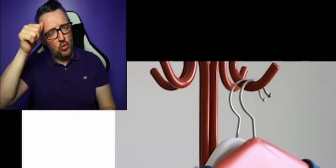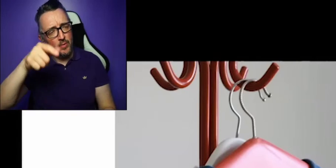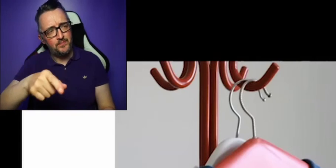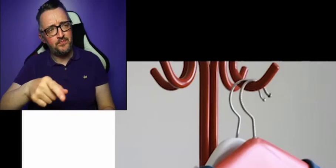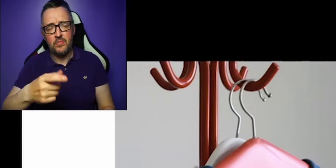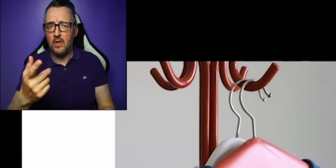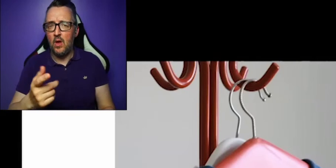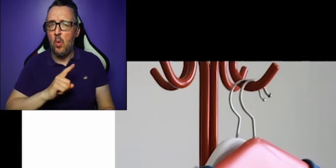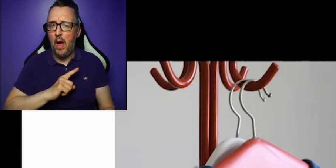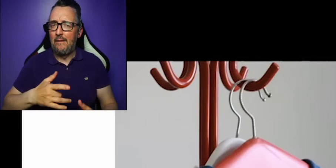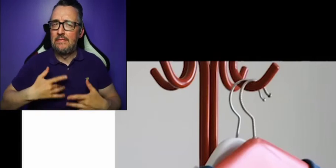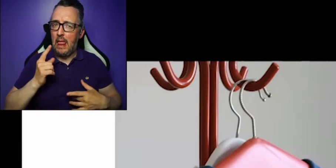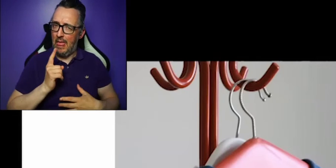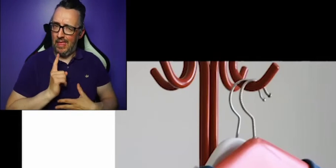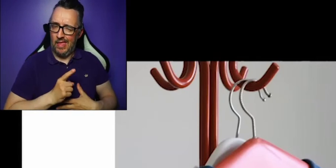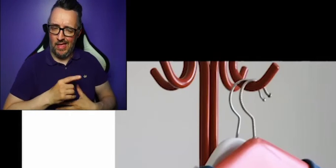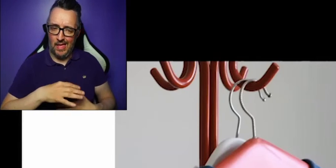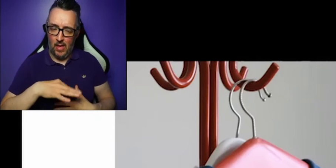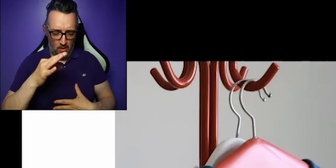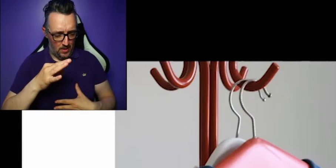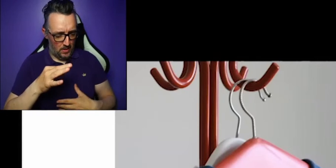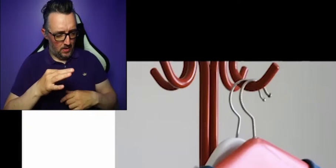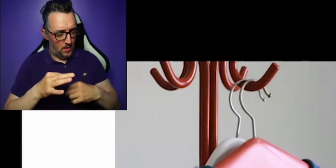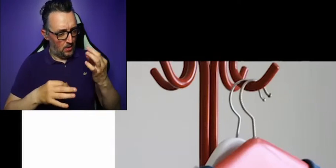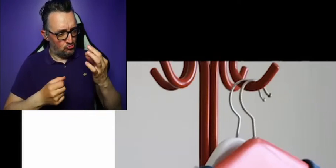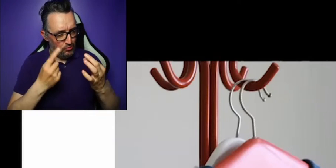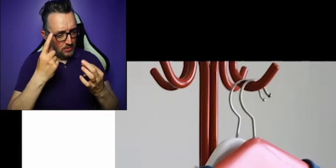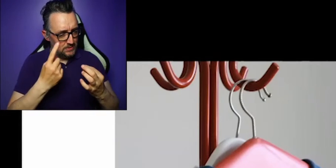for you to do this now.